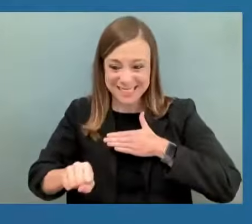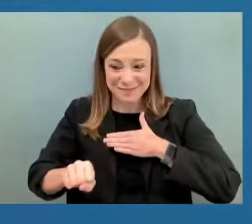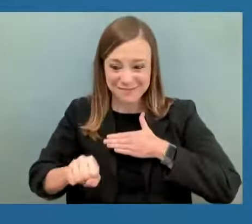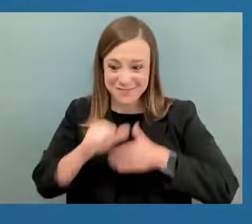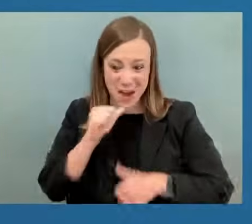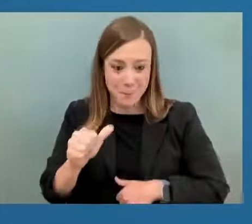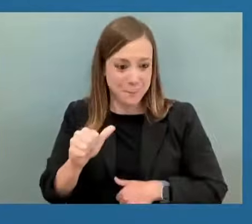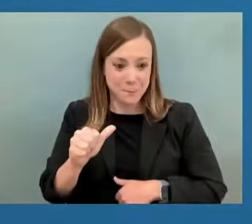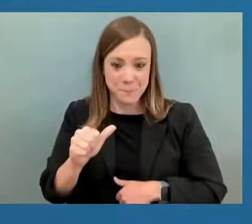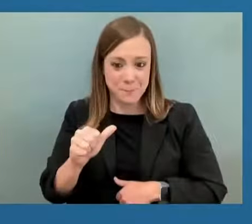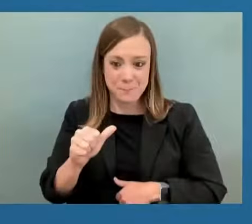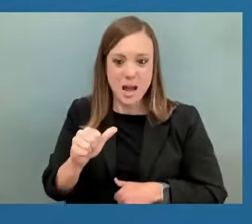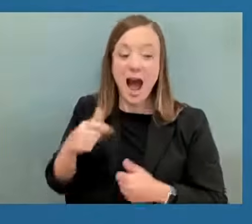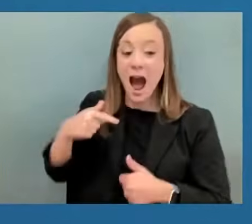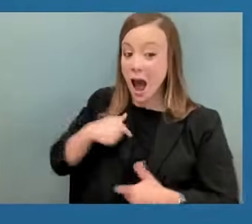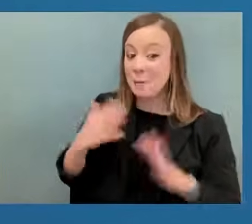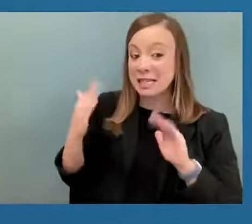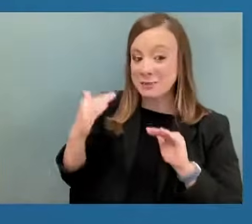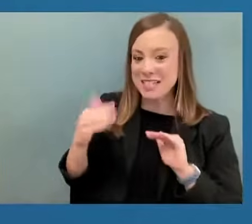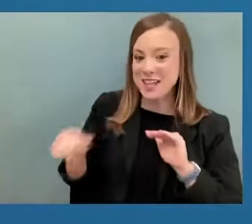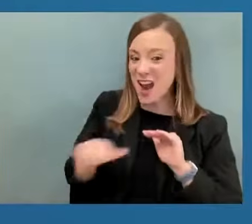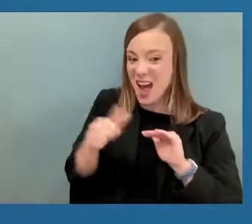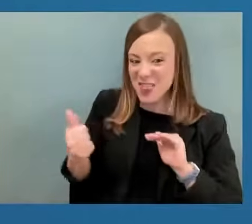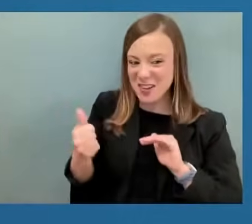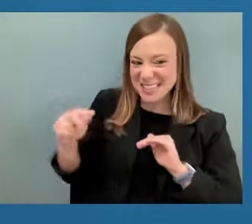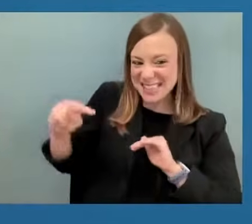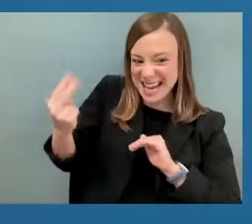and yeah.